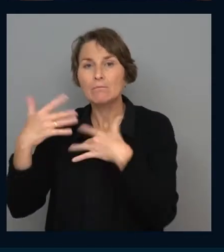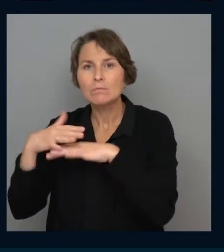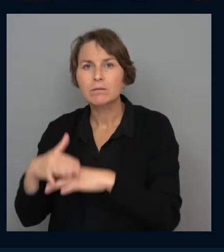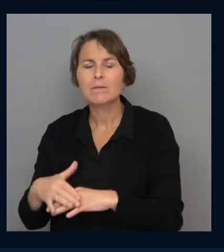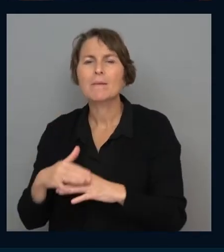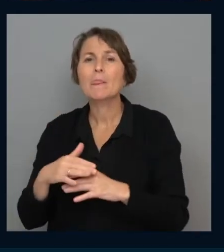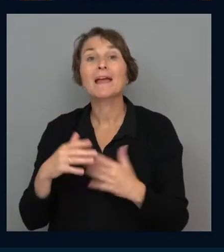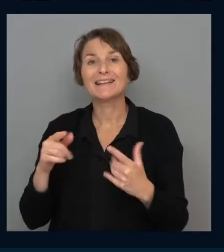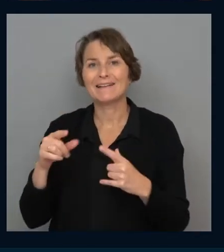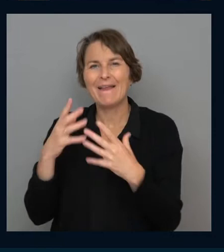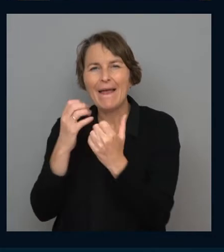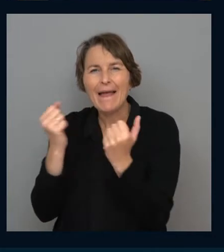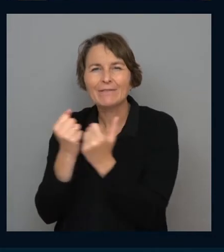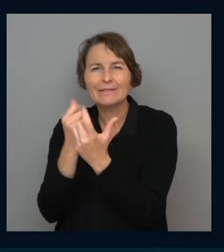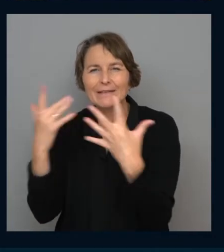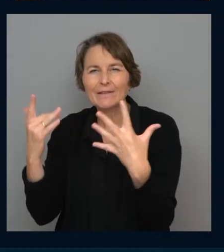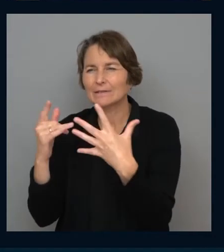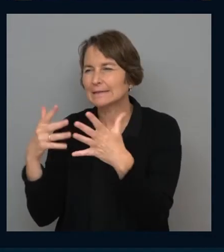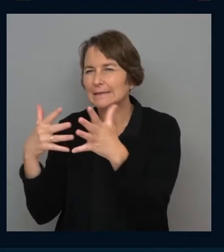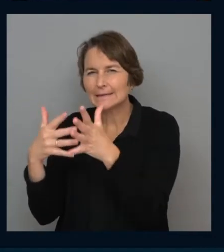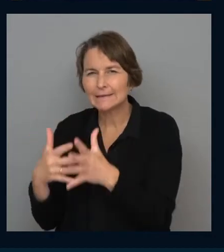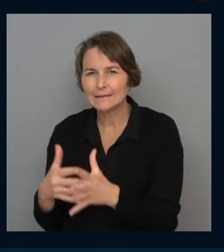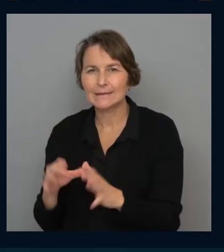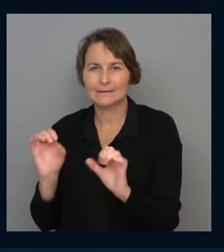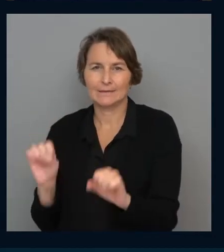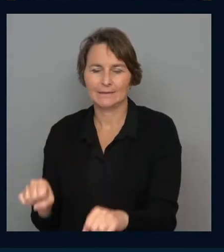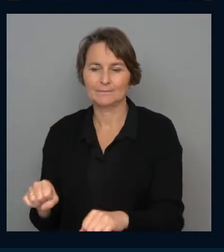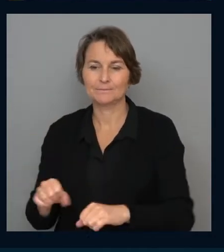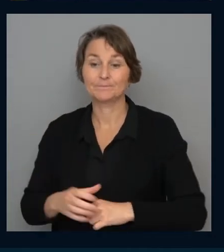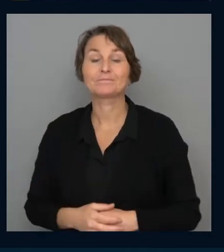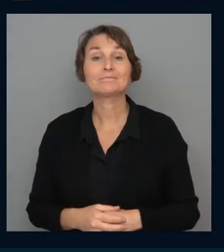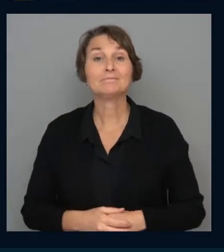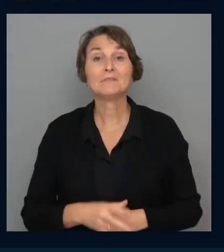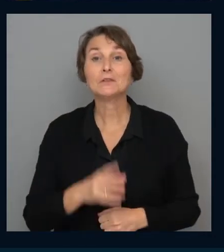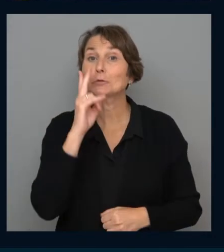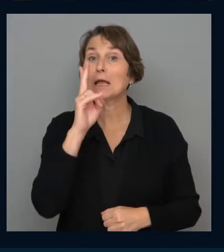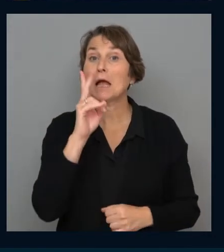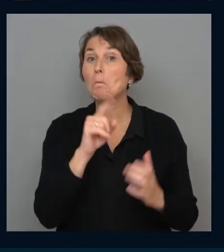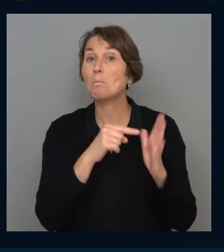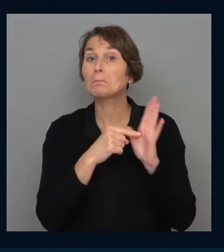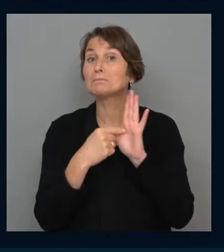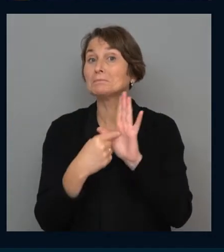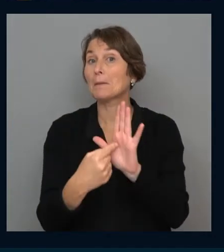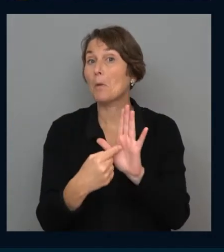Tailwind Traders app. So let's get into the demo.